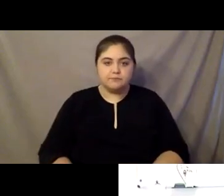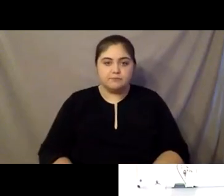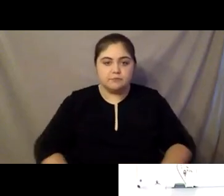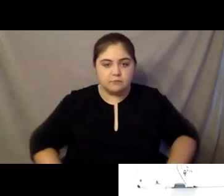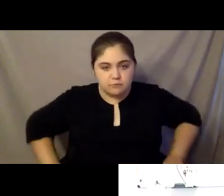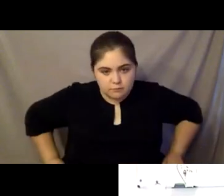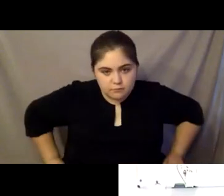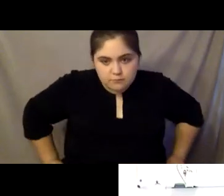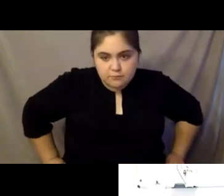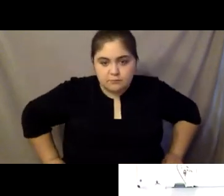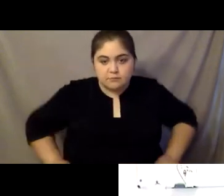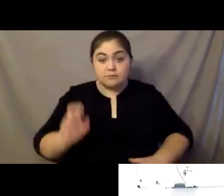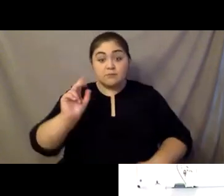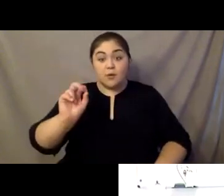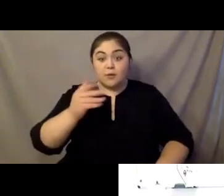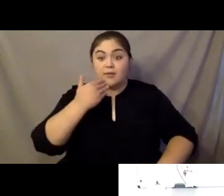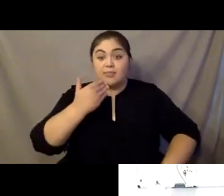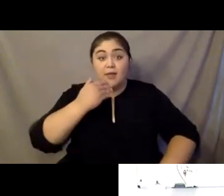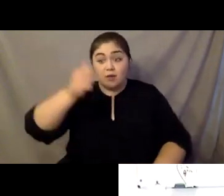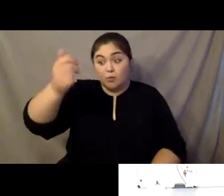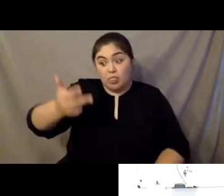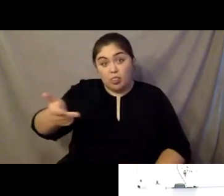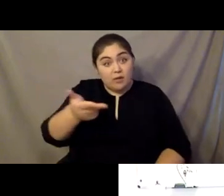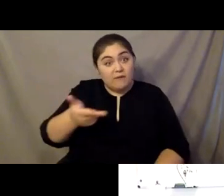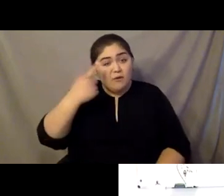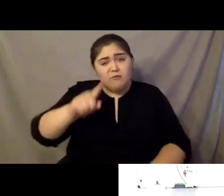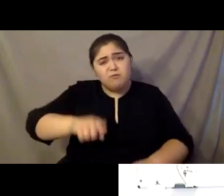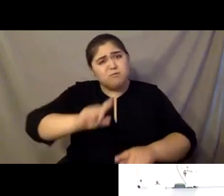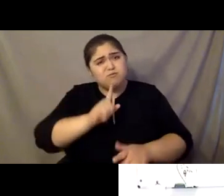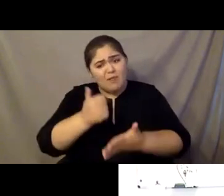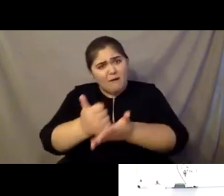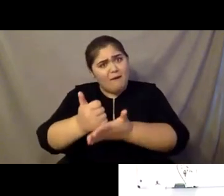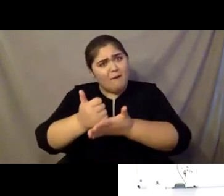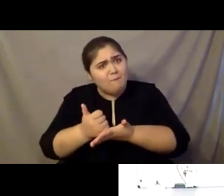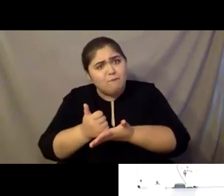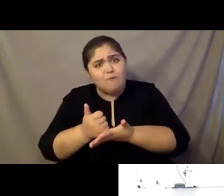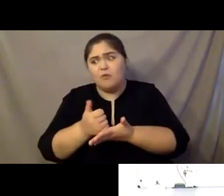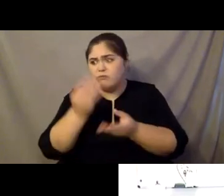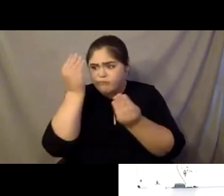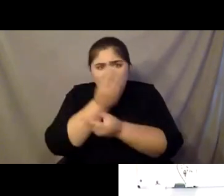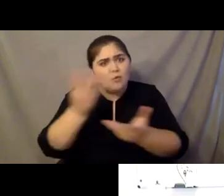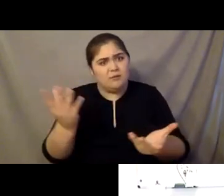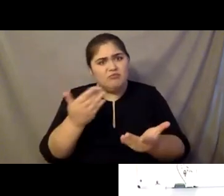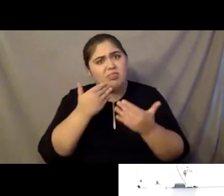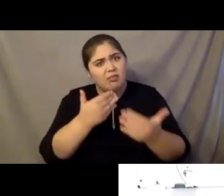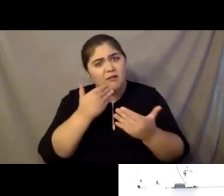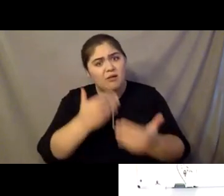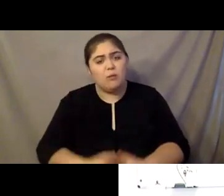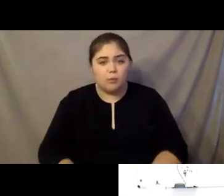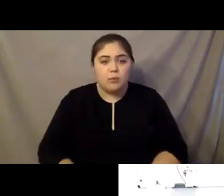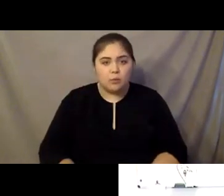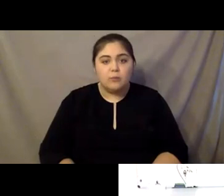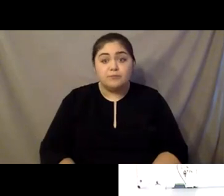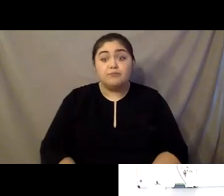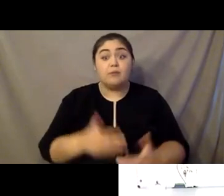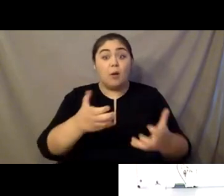Well, okay, thank you, all three of you, for that really, really helpful, informative information. So I want to thank our